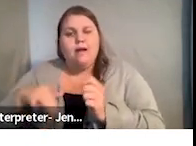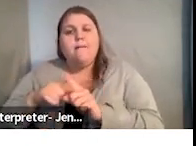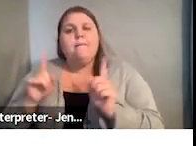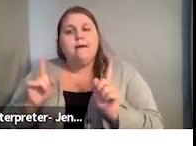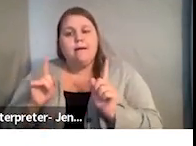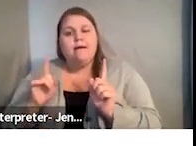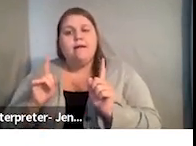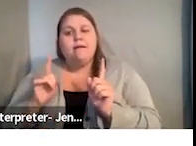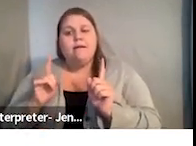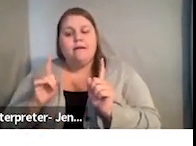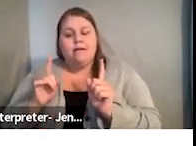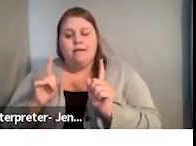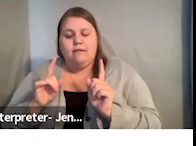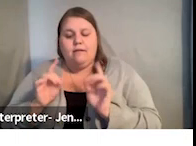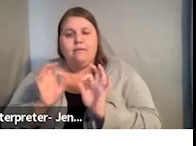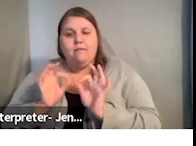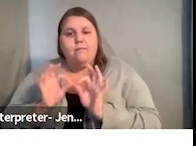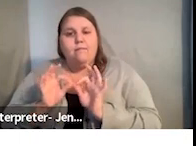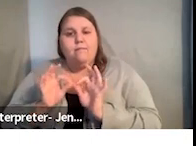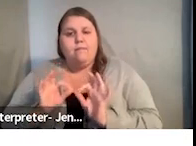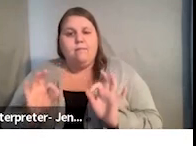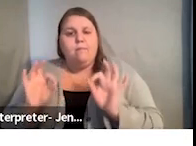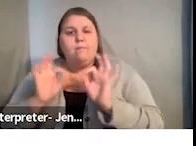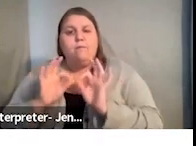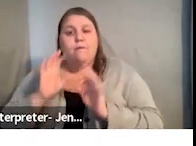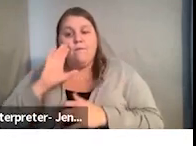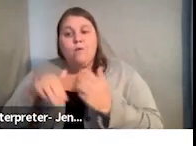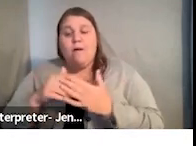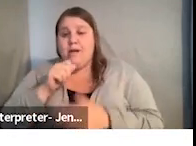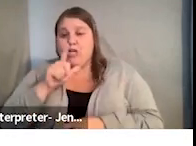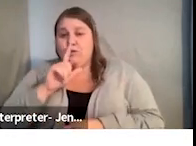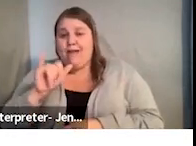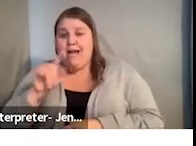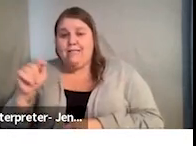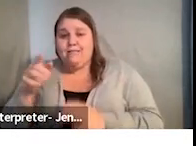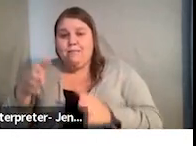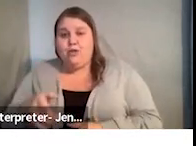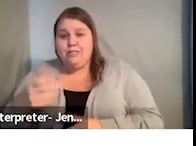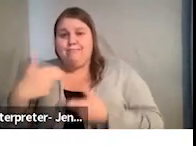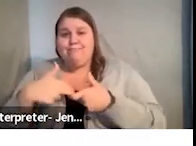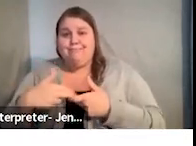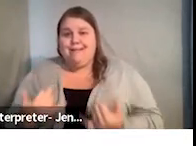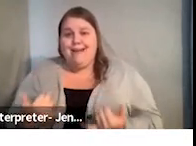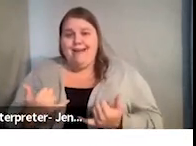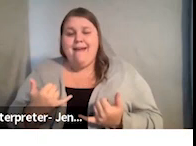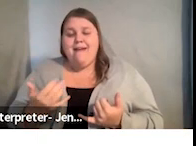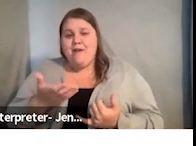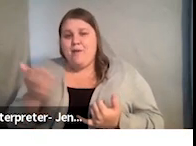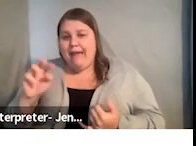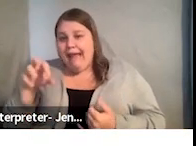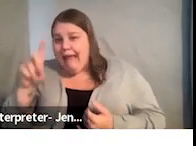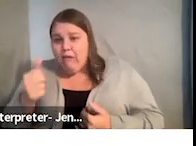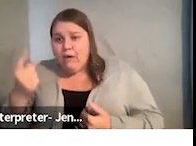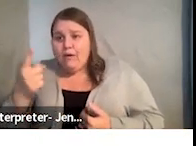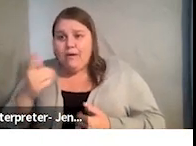it's just a matter of getting that all, and I don't know if we have an IT person on the line. Is Ed or anyone on